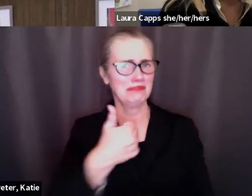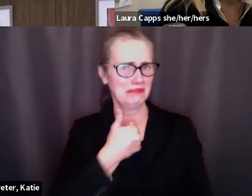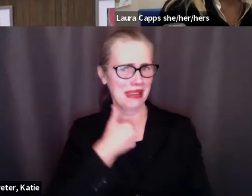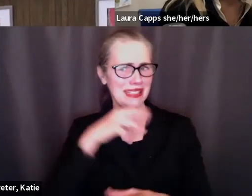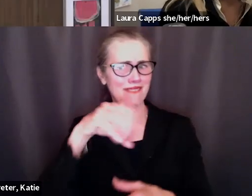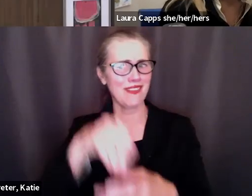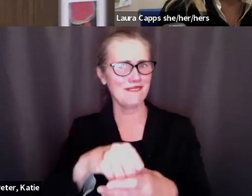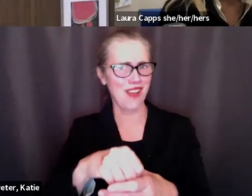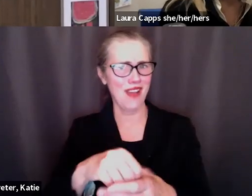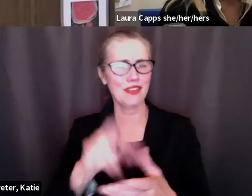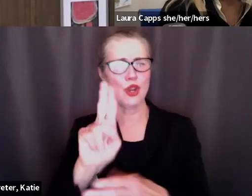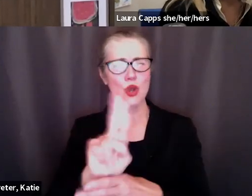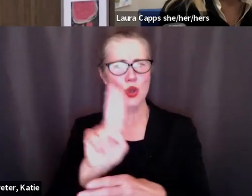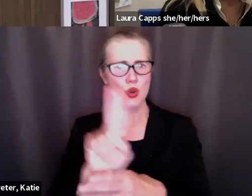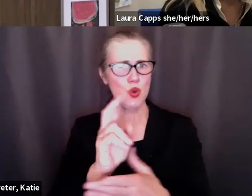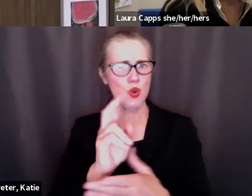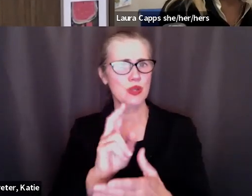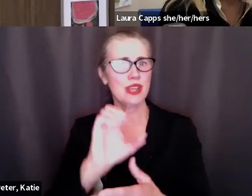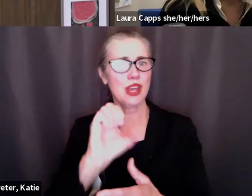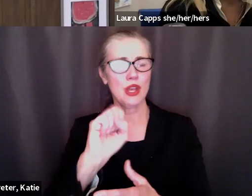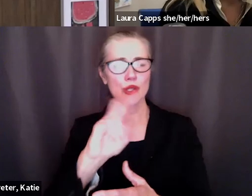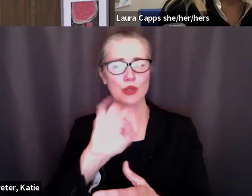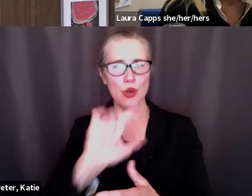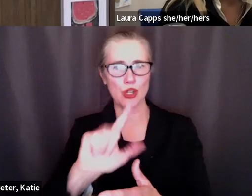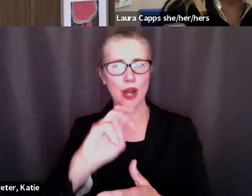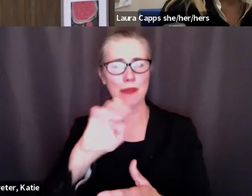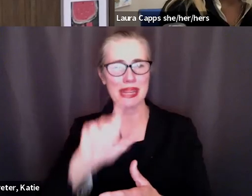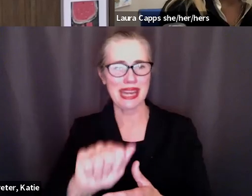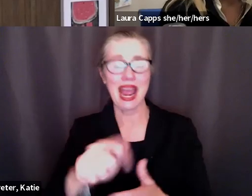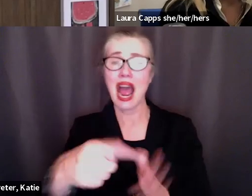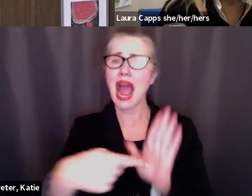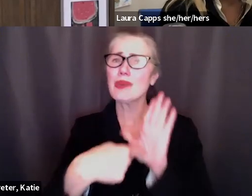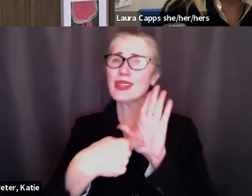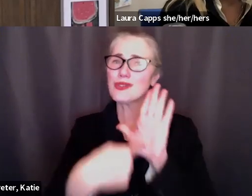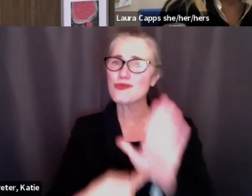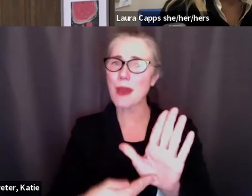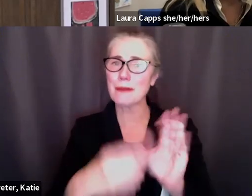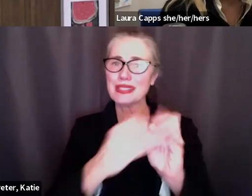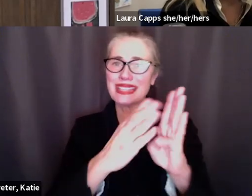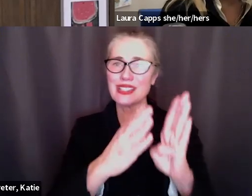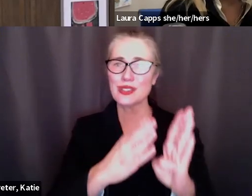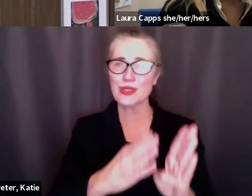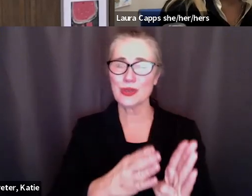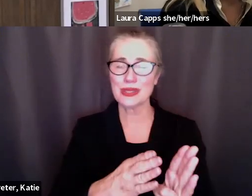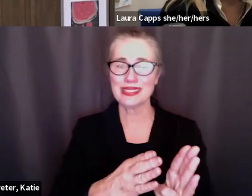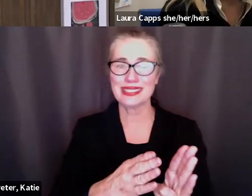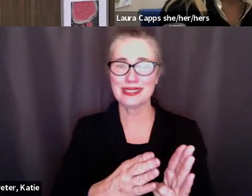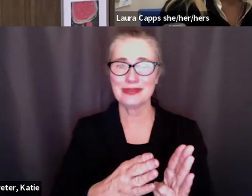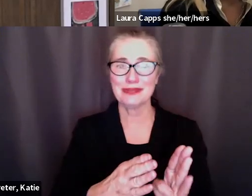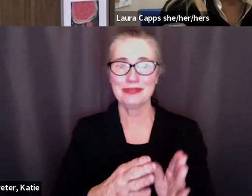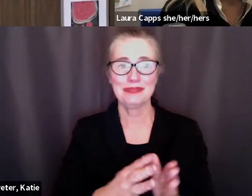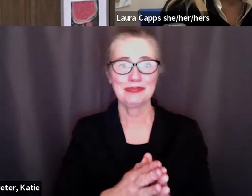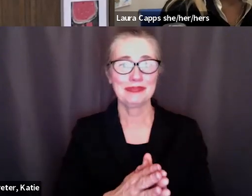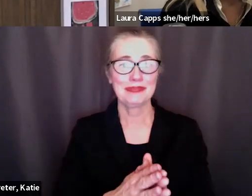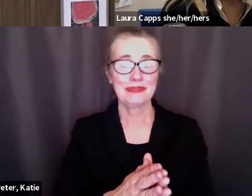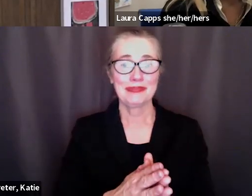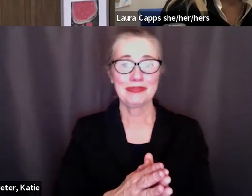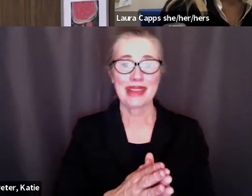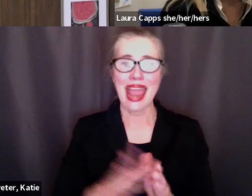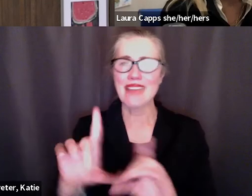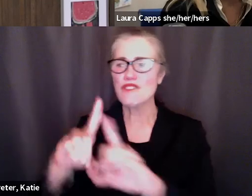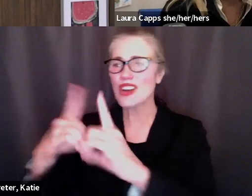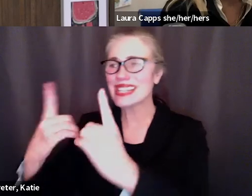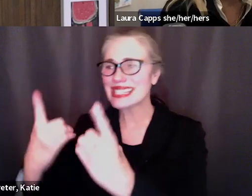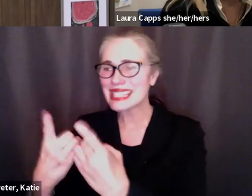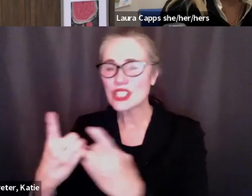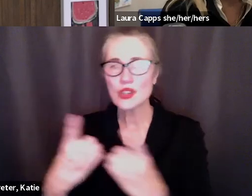to make a to represent the students and to allow for the district and the student body to